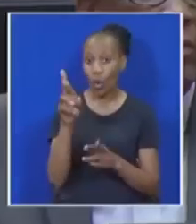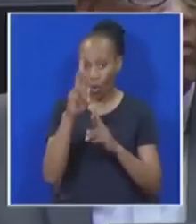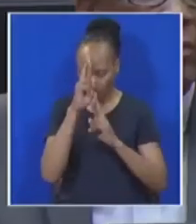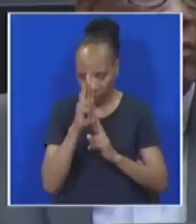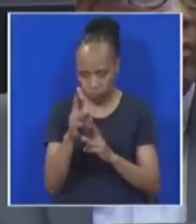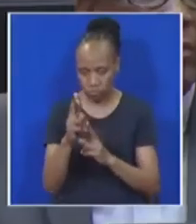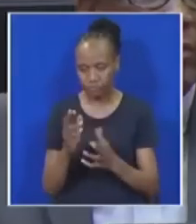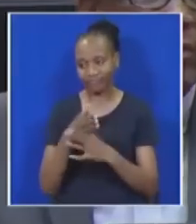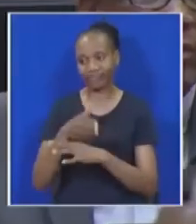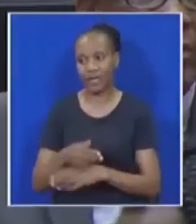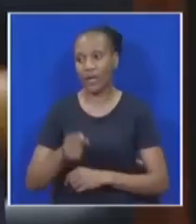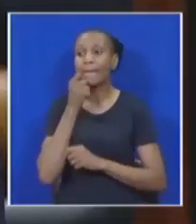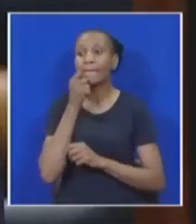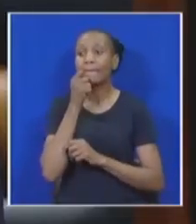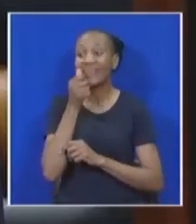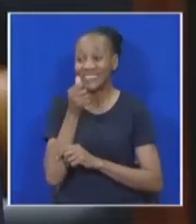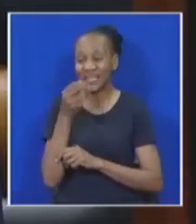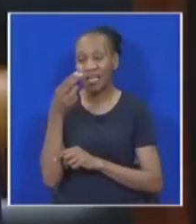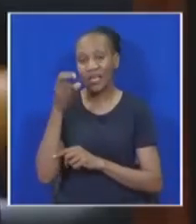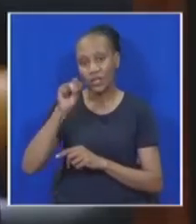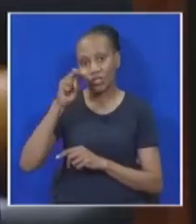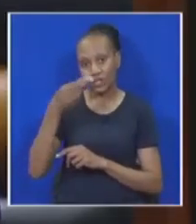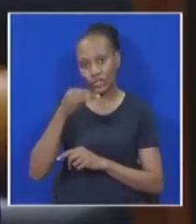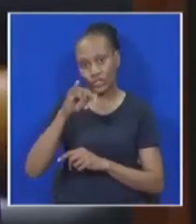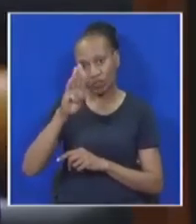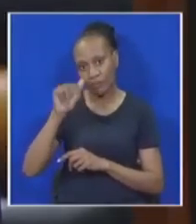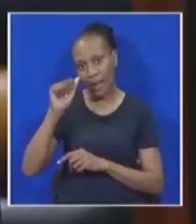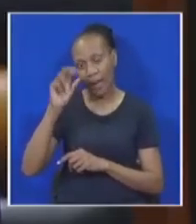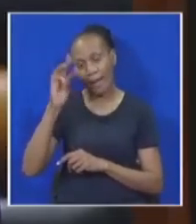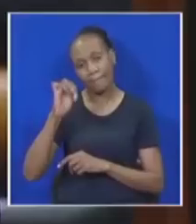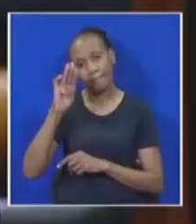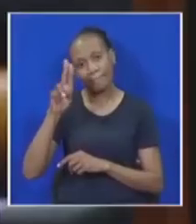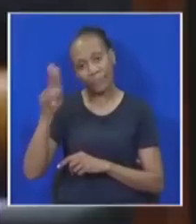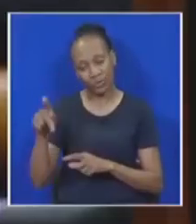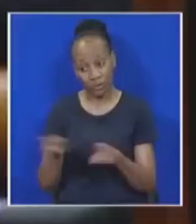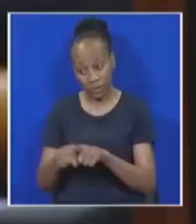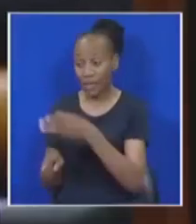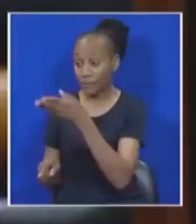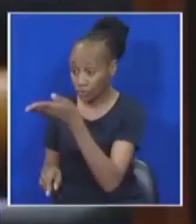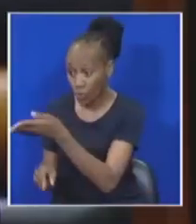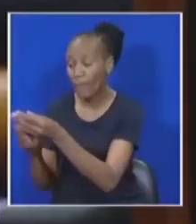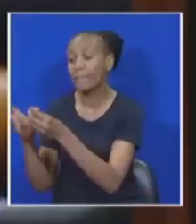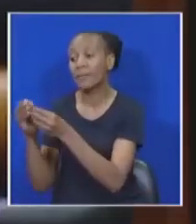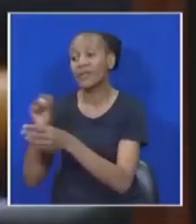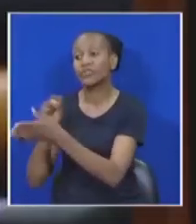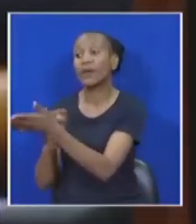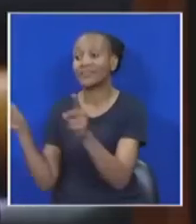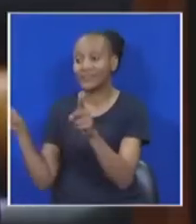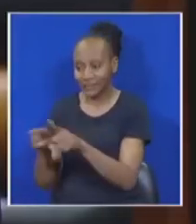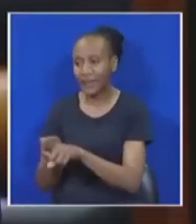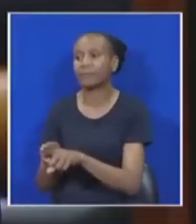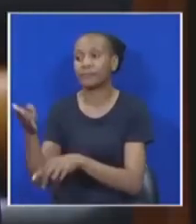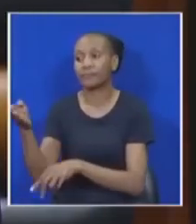Shivambo. Yes, take your seat. Honorable Shivambo, the same applies to you. The same applies to